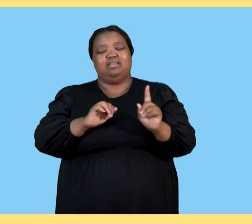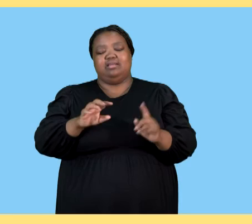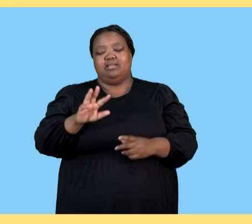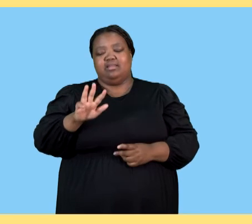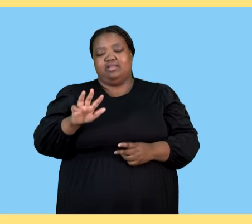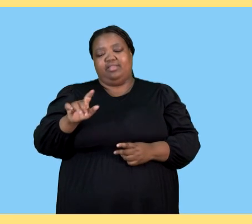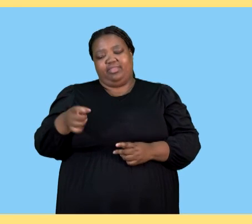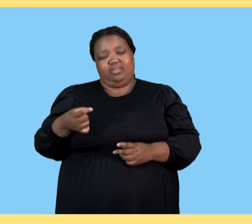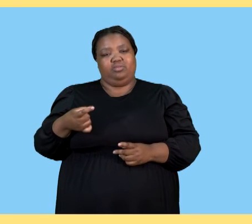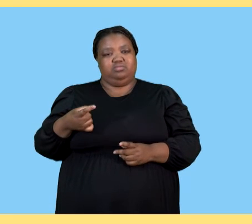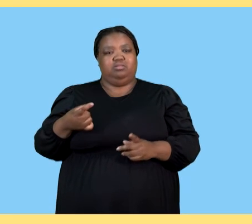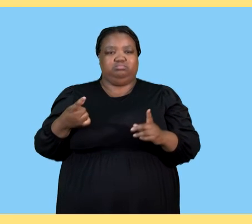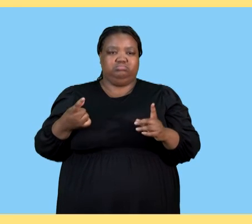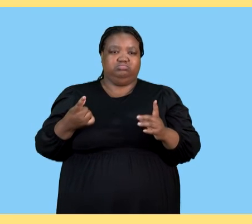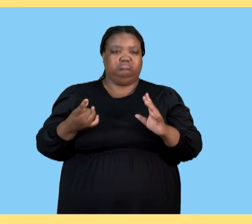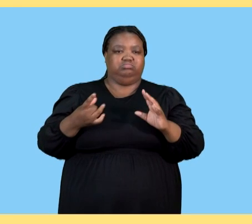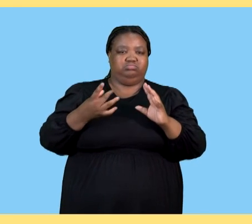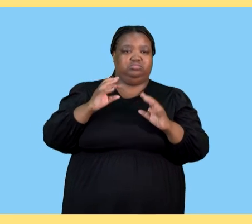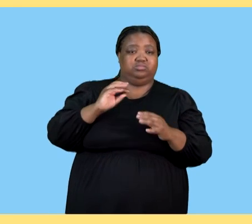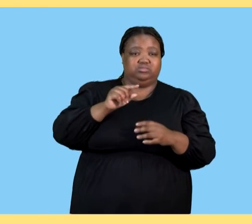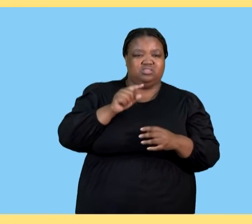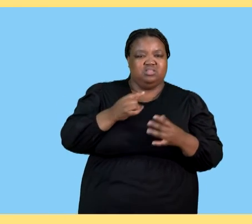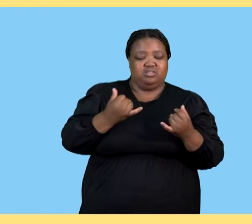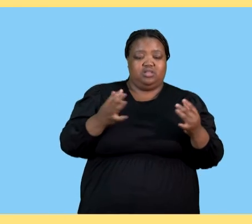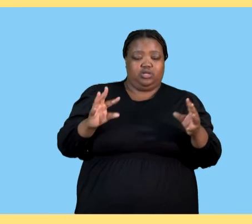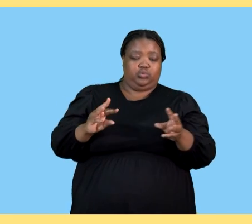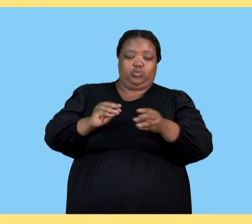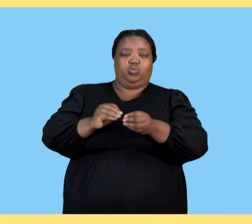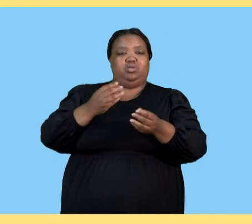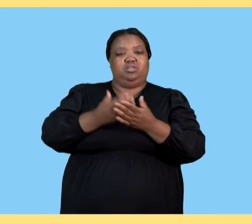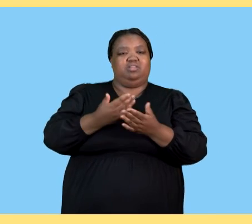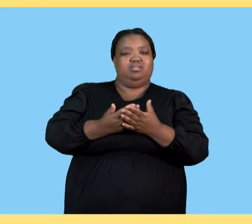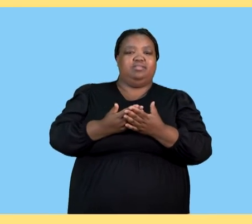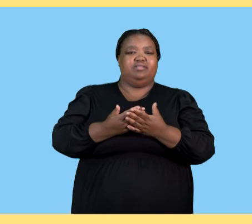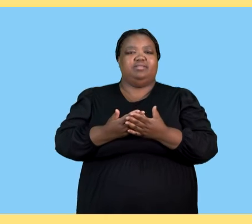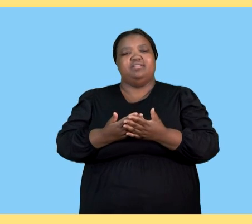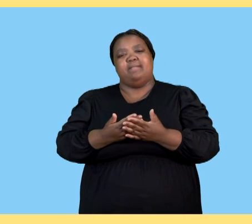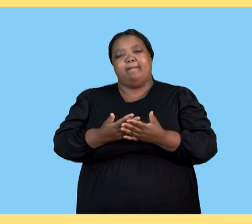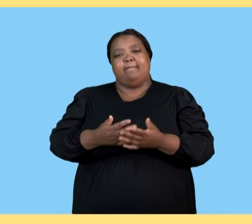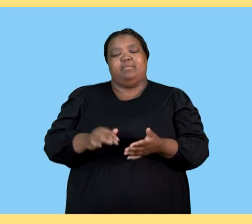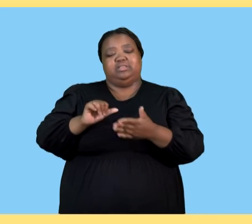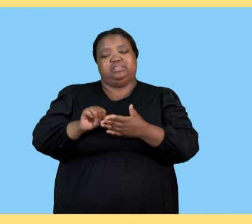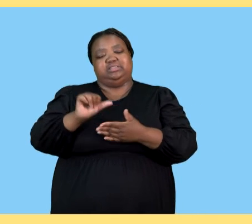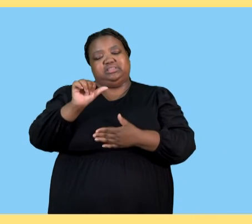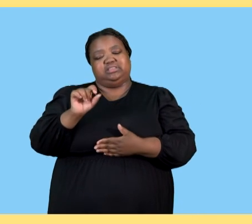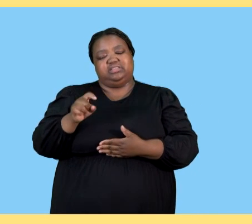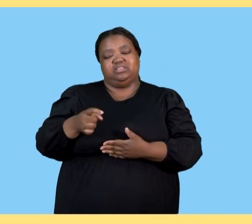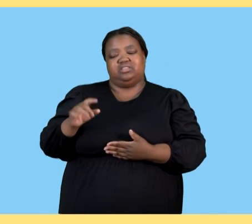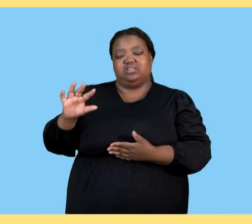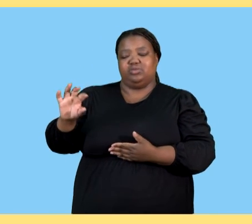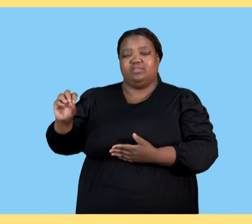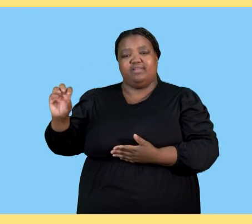there. So once I have these ones, then I can total them off. The total becomes